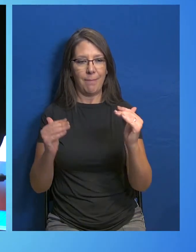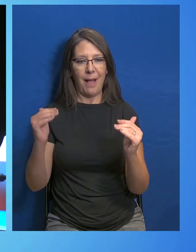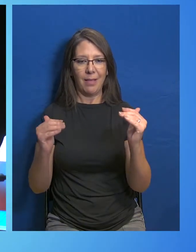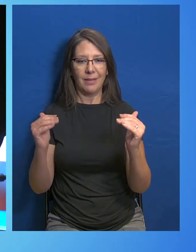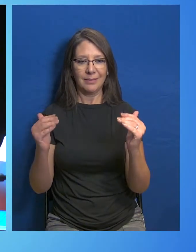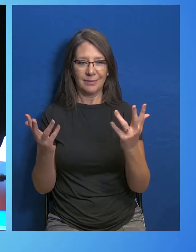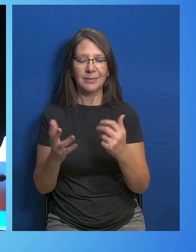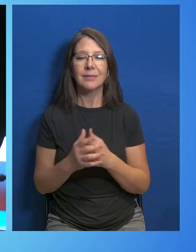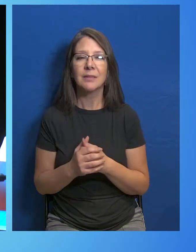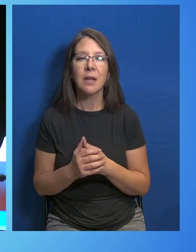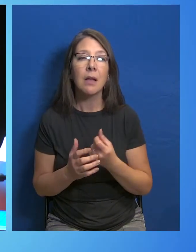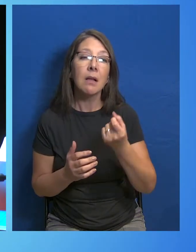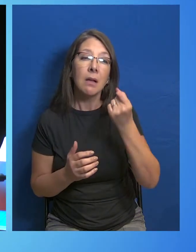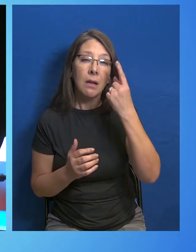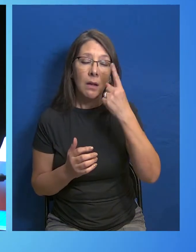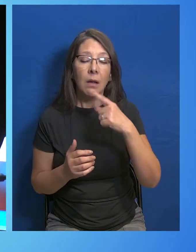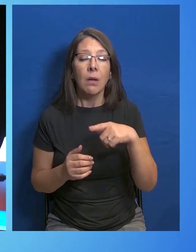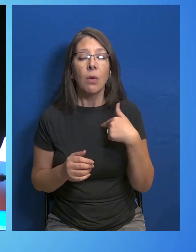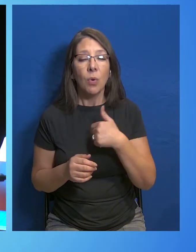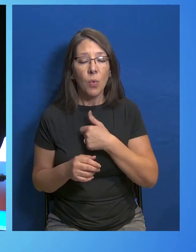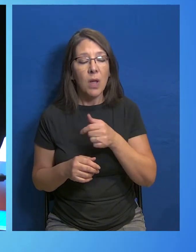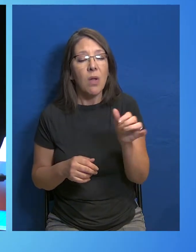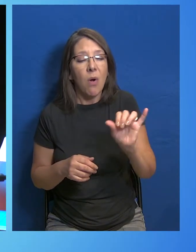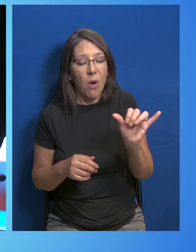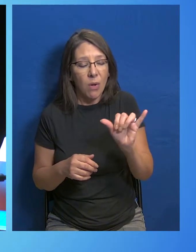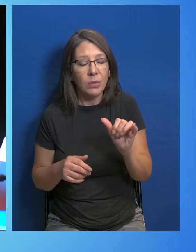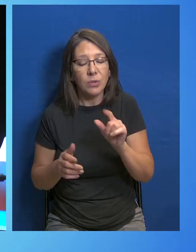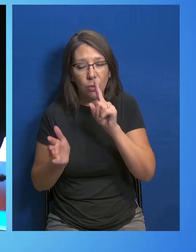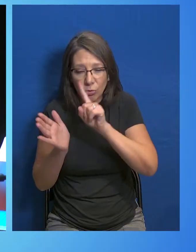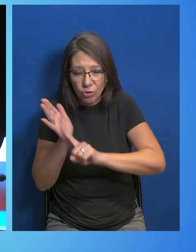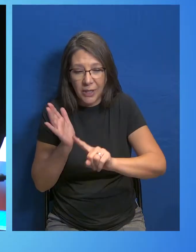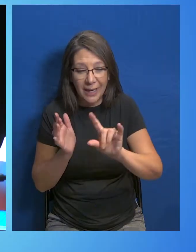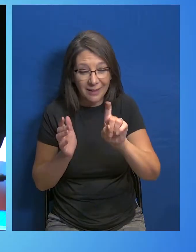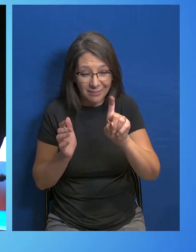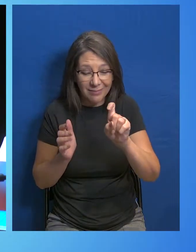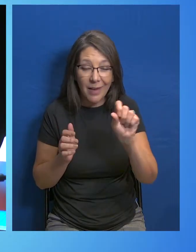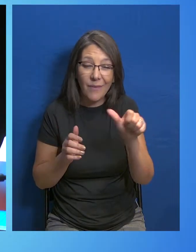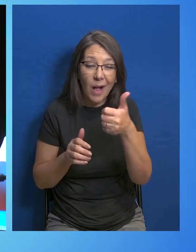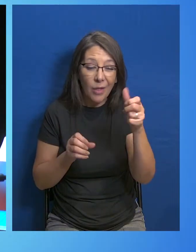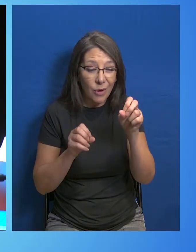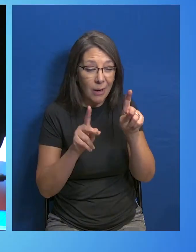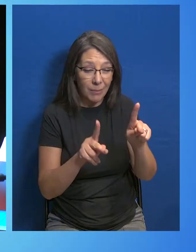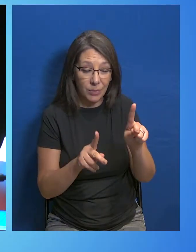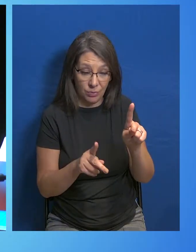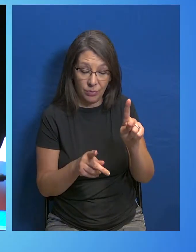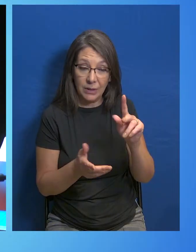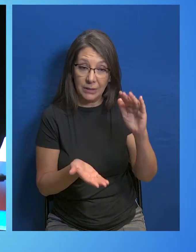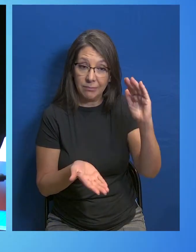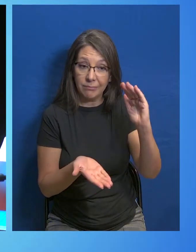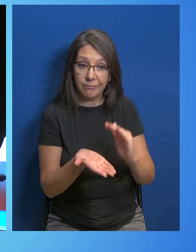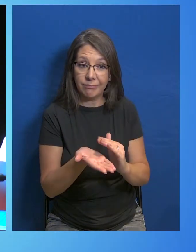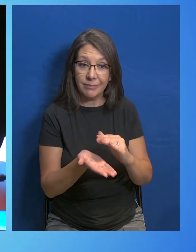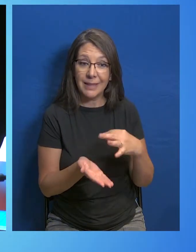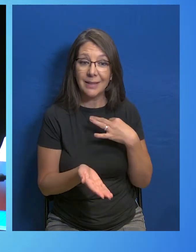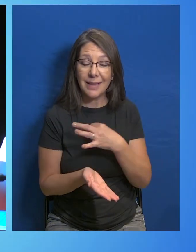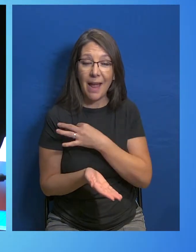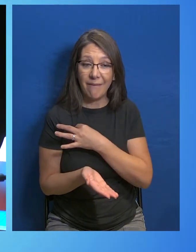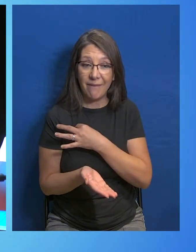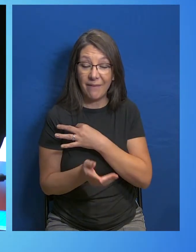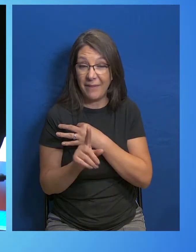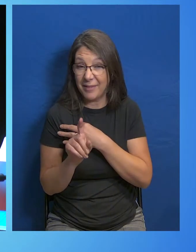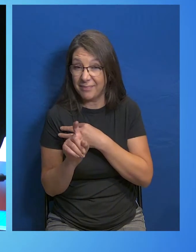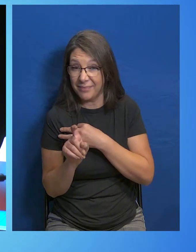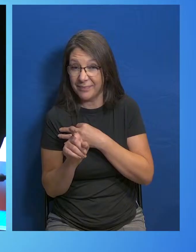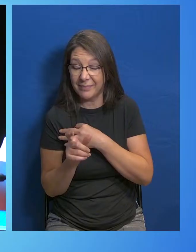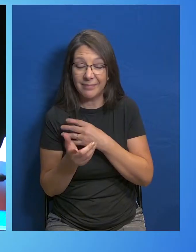With that being said, we've also looked at opportunities to see if there is a need to reduce staffing levels because they are